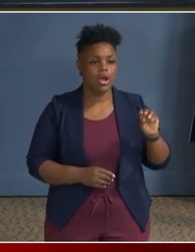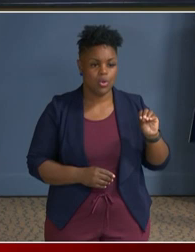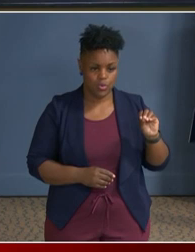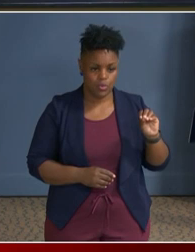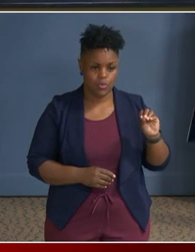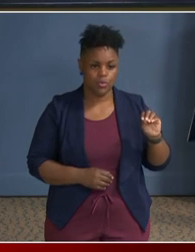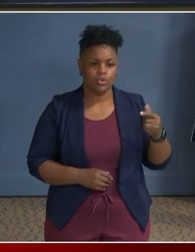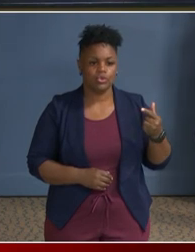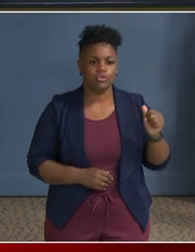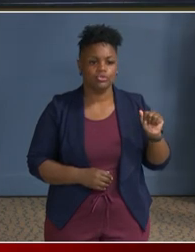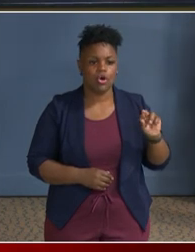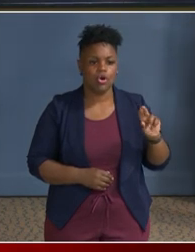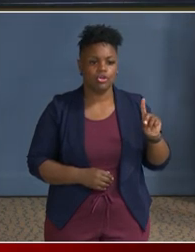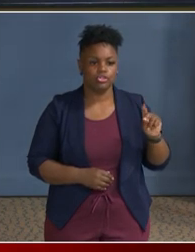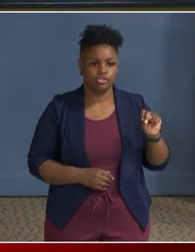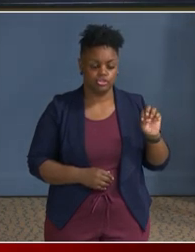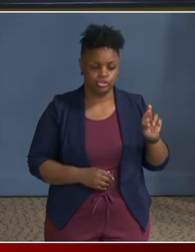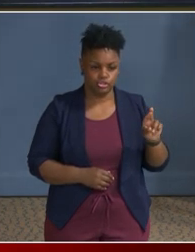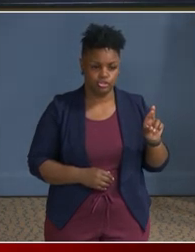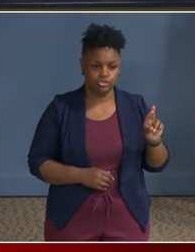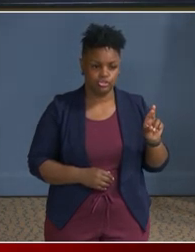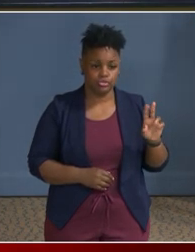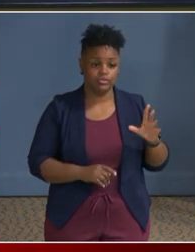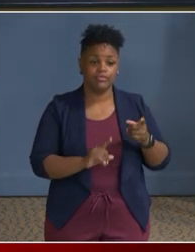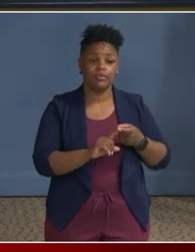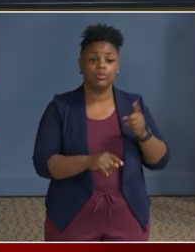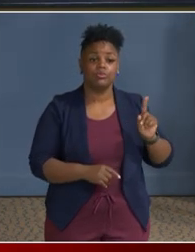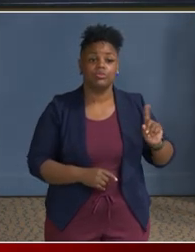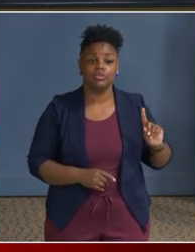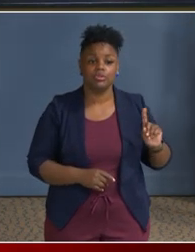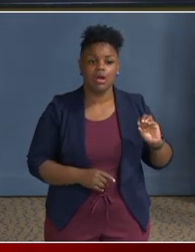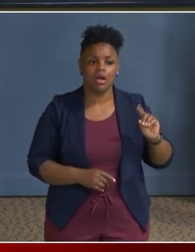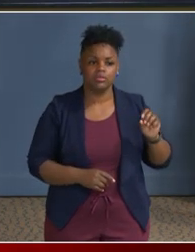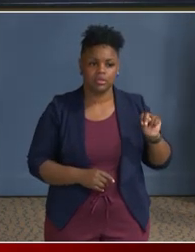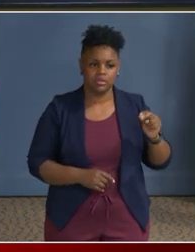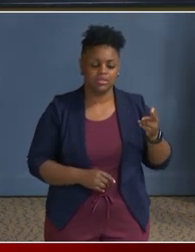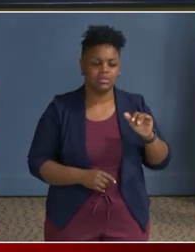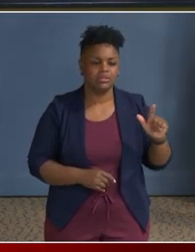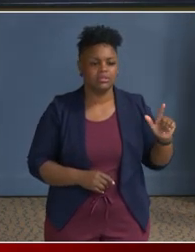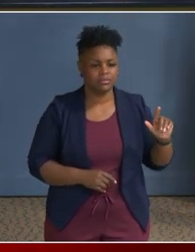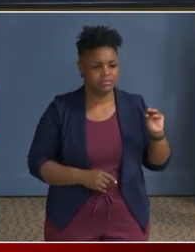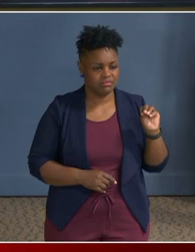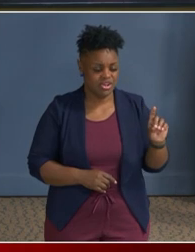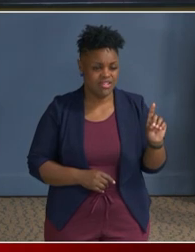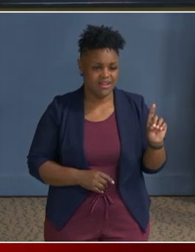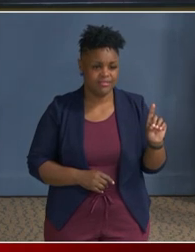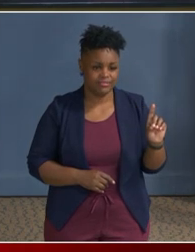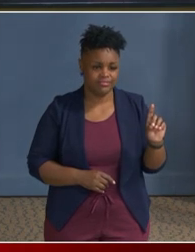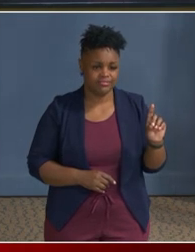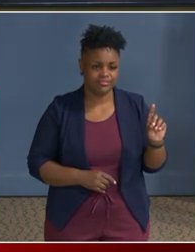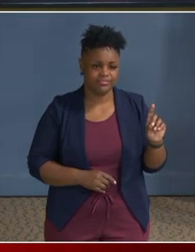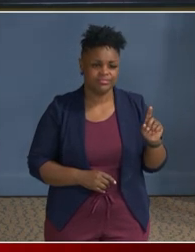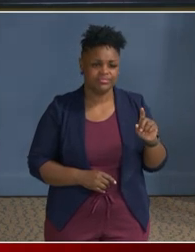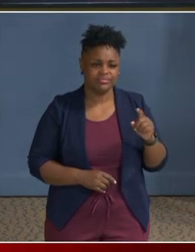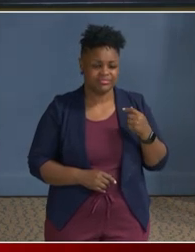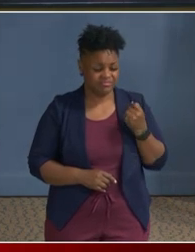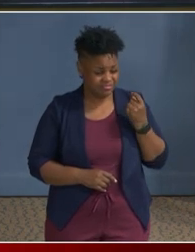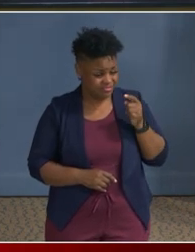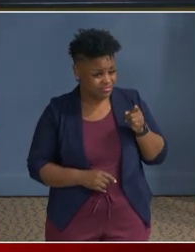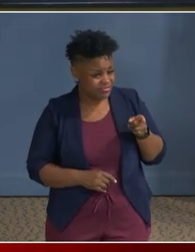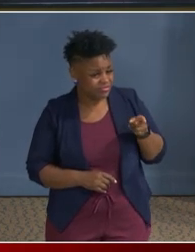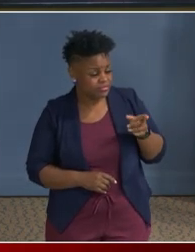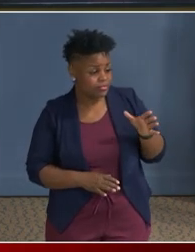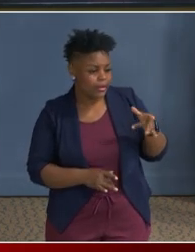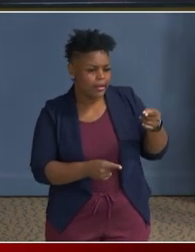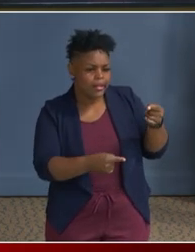The preliminary information that we have in this case is there was a disturbance inside of the McDonald's. We believe fireworks were